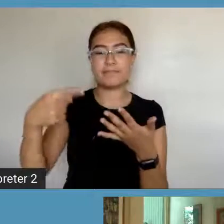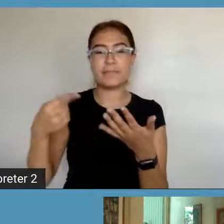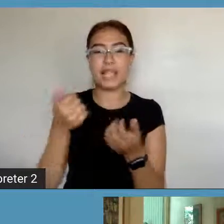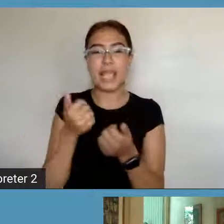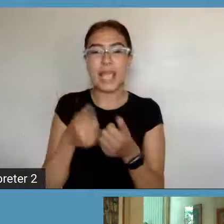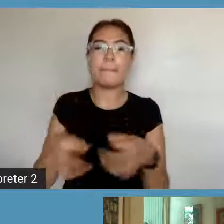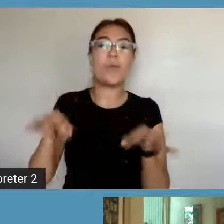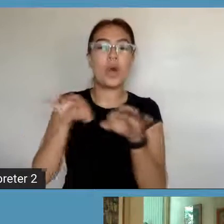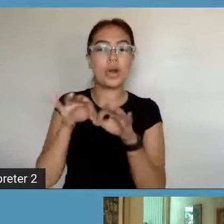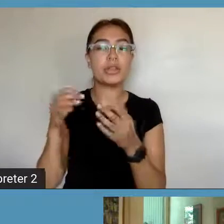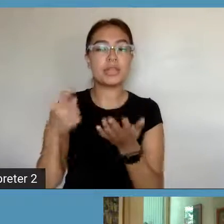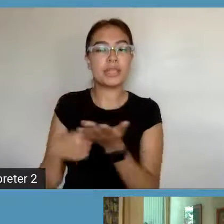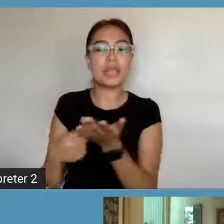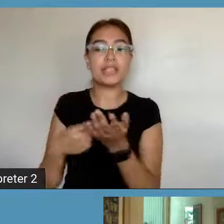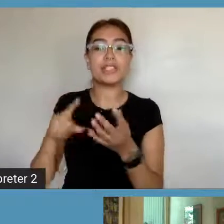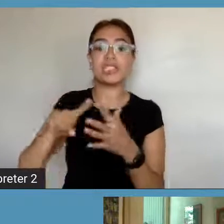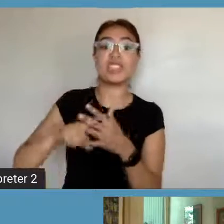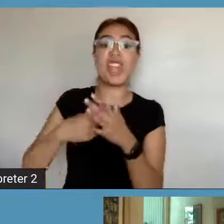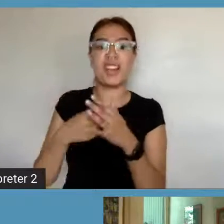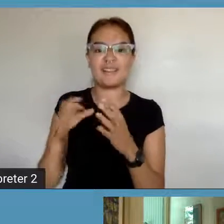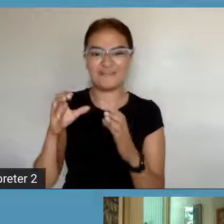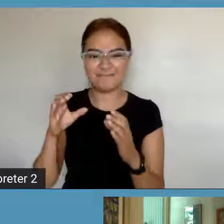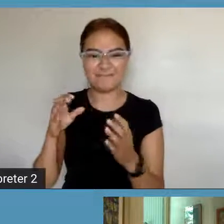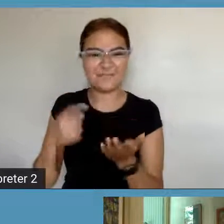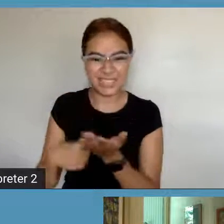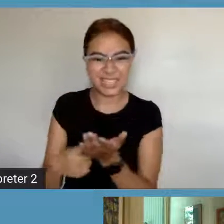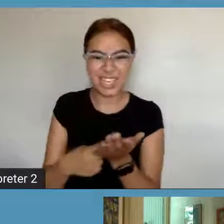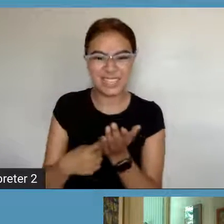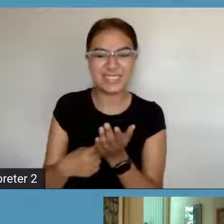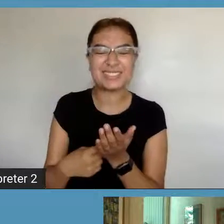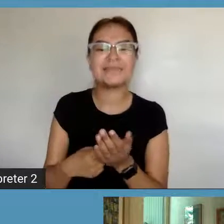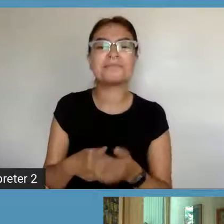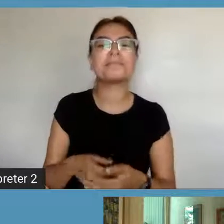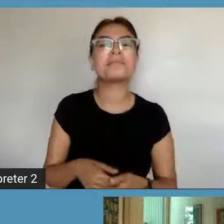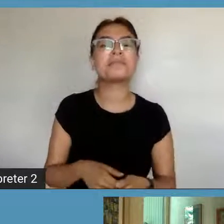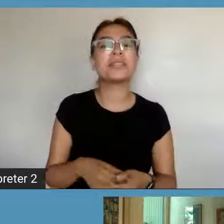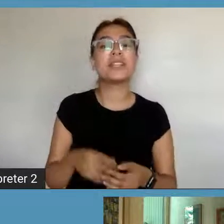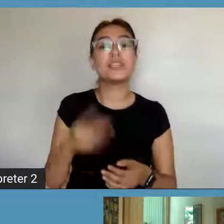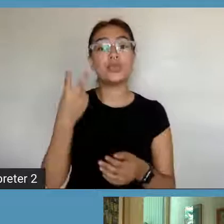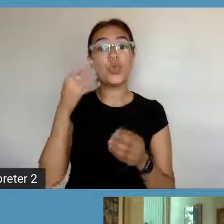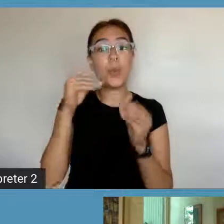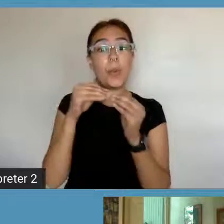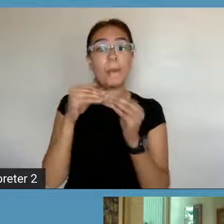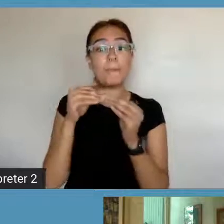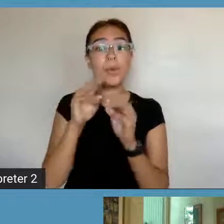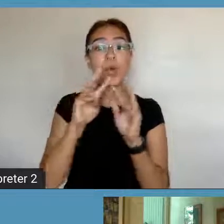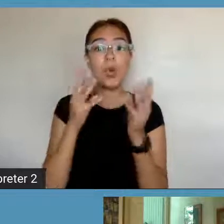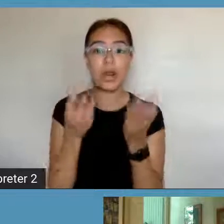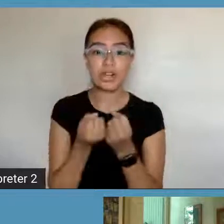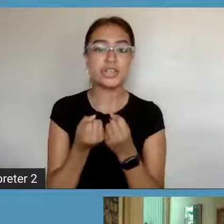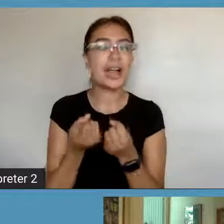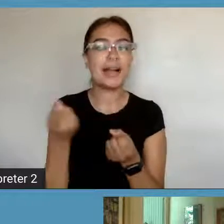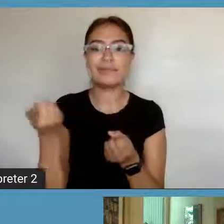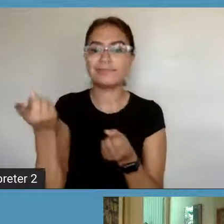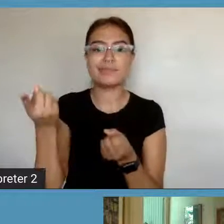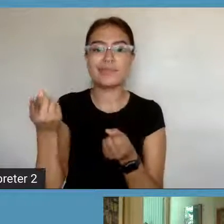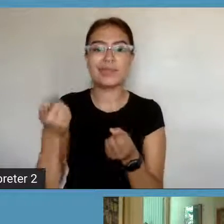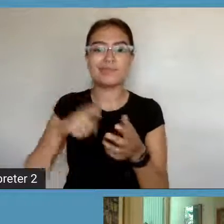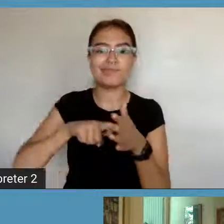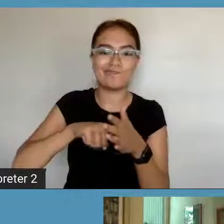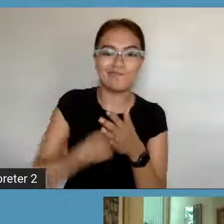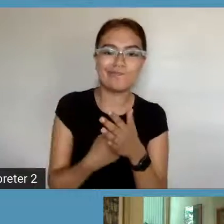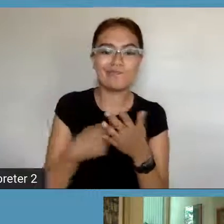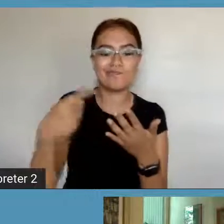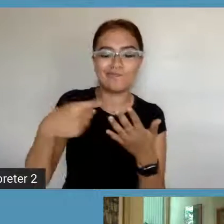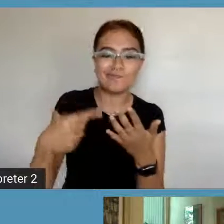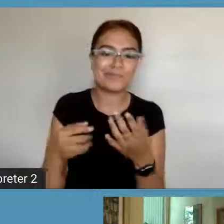of a discussion. You know, Lindsay and Elizabeth will have two more workshops, and they'll go into more detail about the actual processing and the